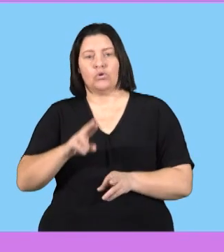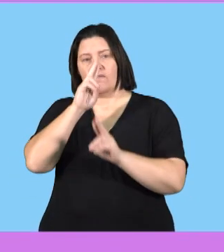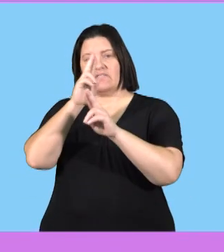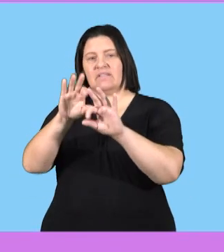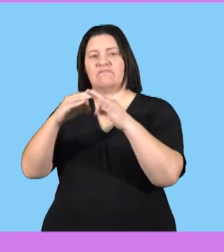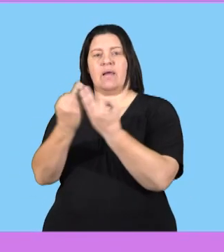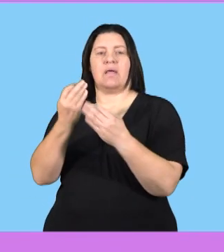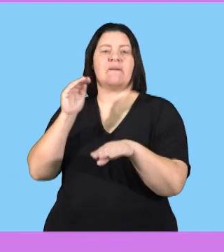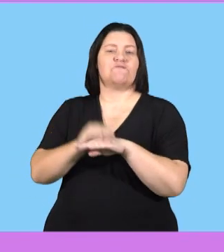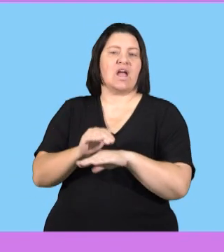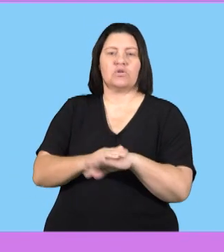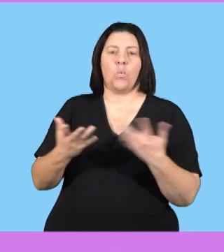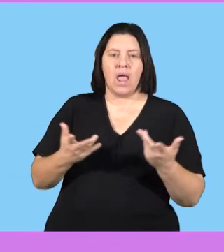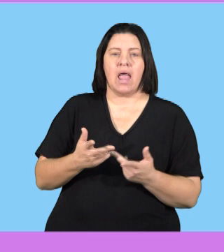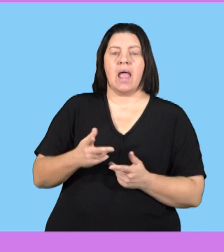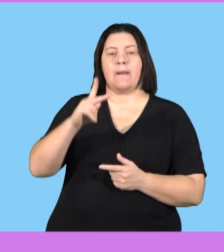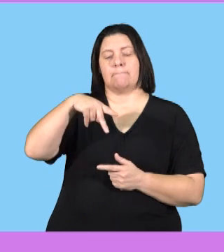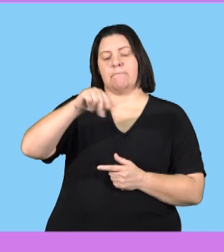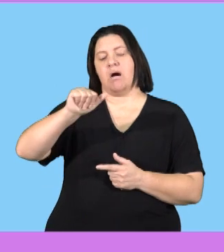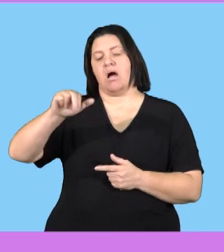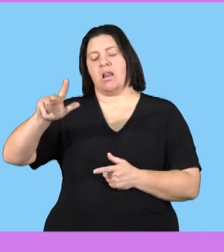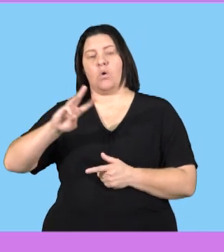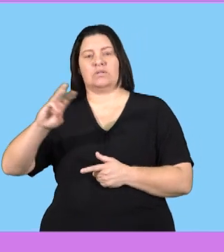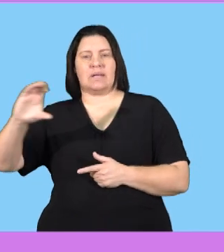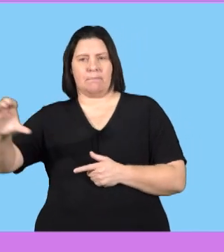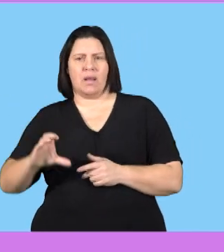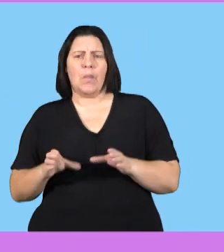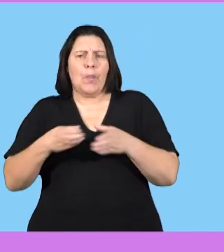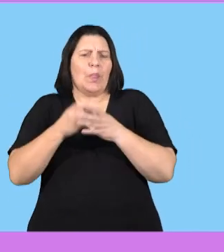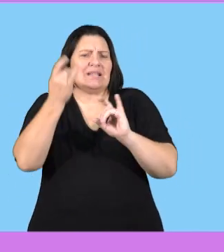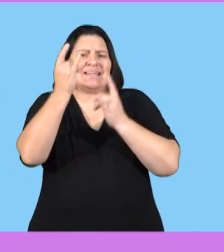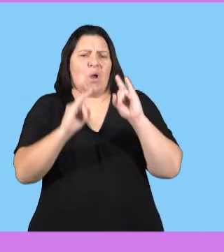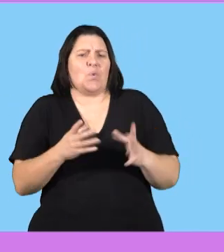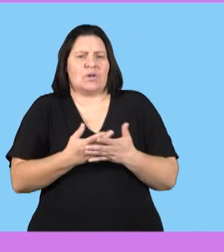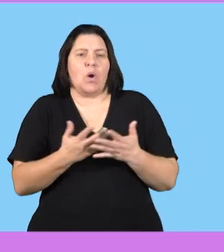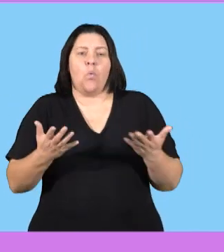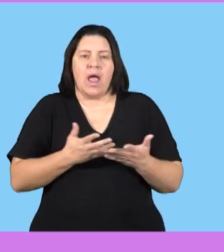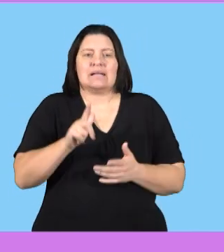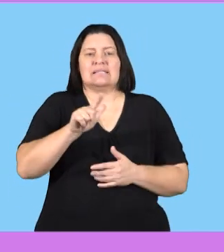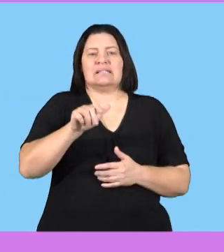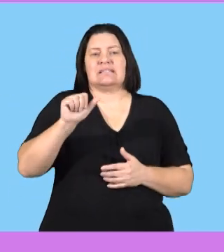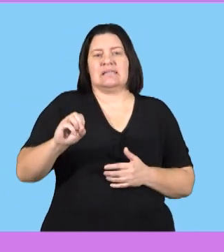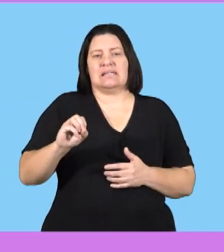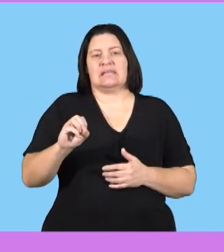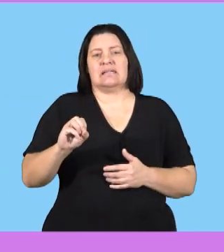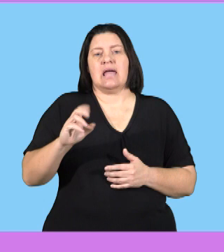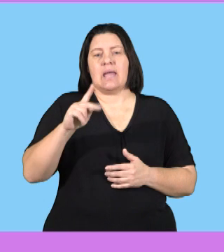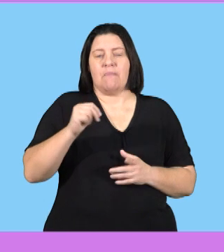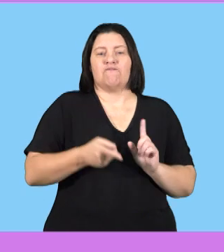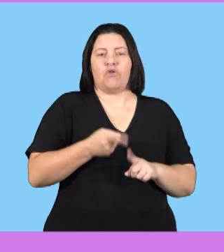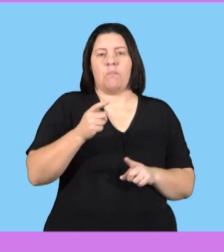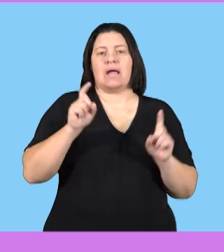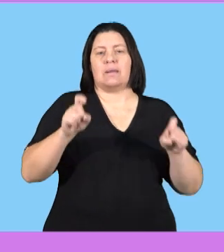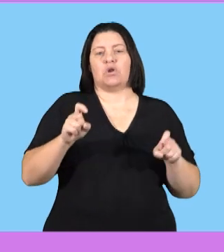like to visit his family and friends in Paarl, Western Cape. Paarl is a small, beautiful town that is situated 60 kilometers